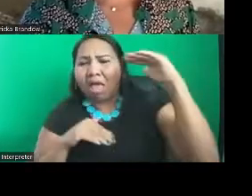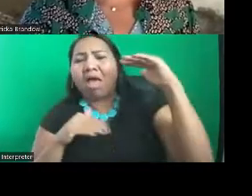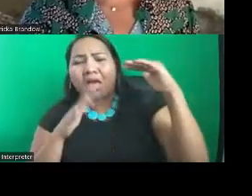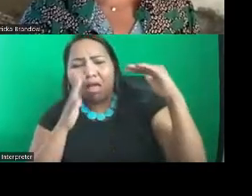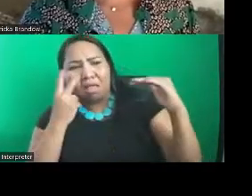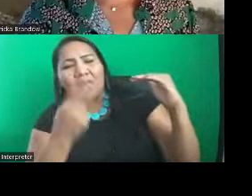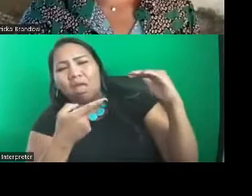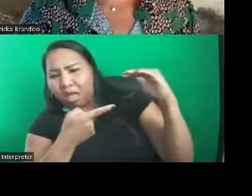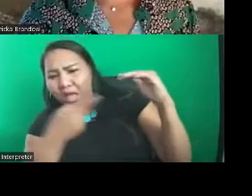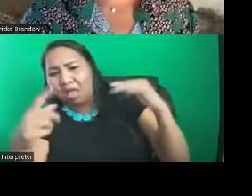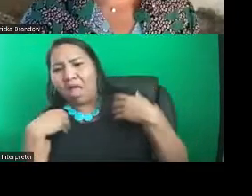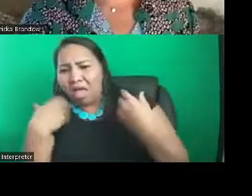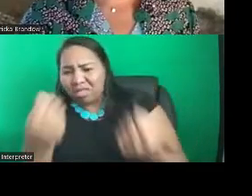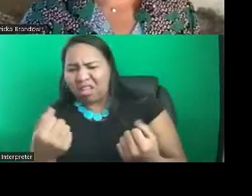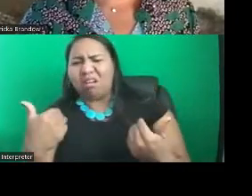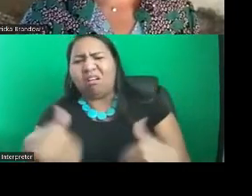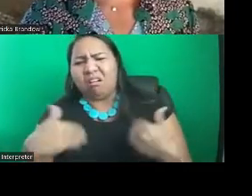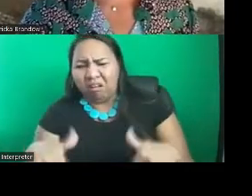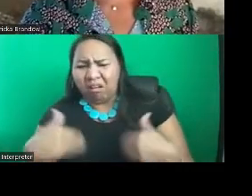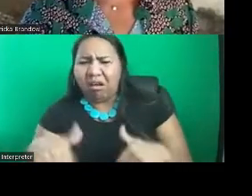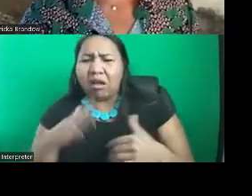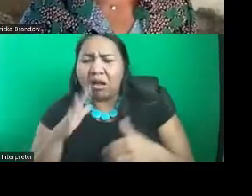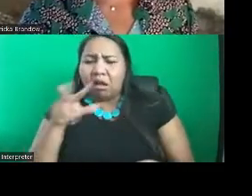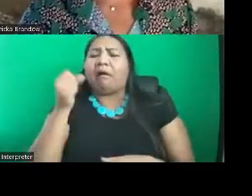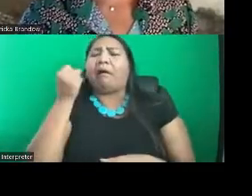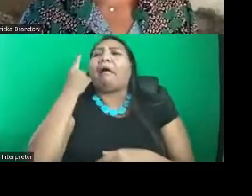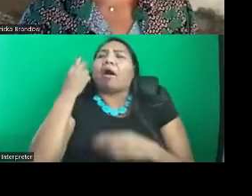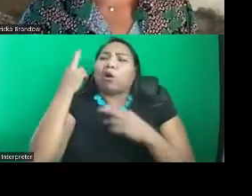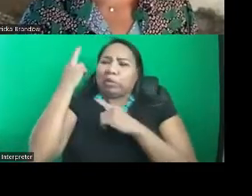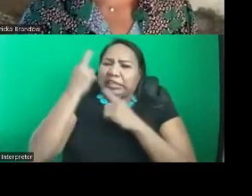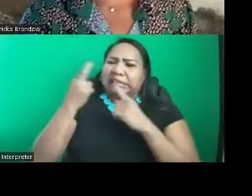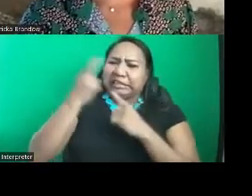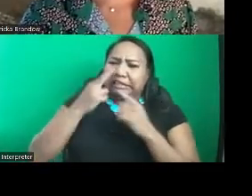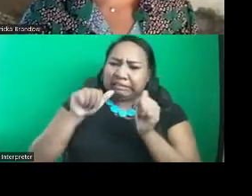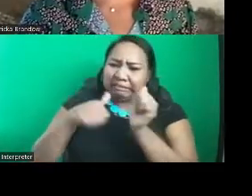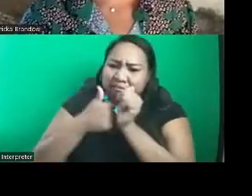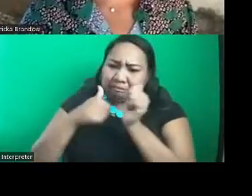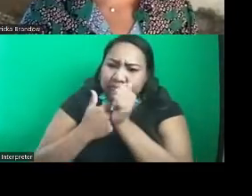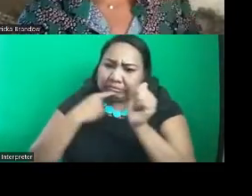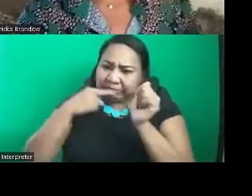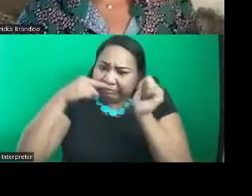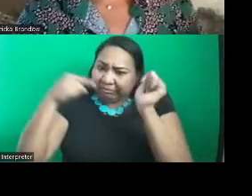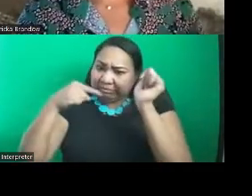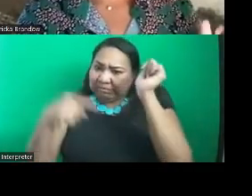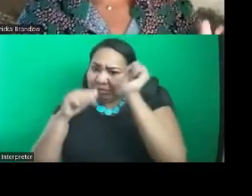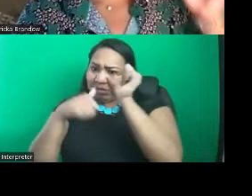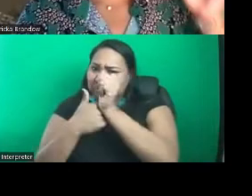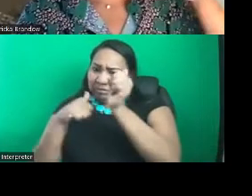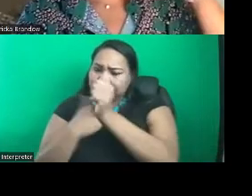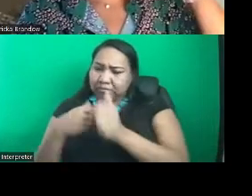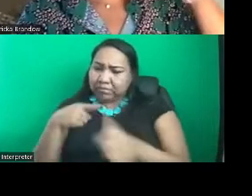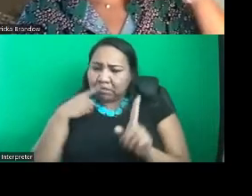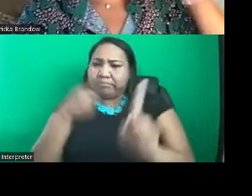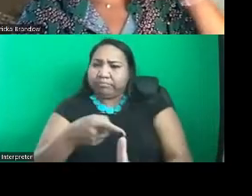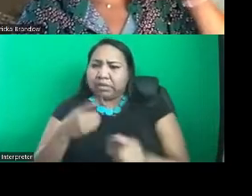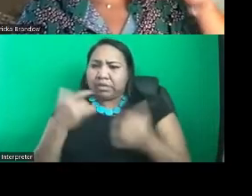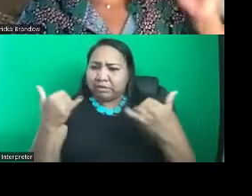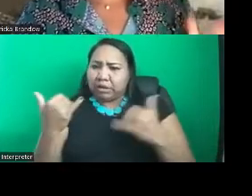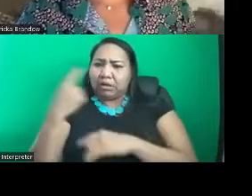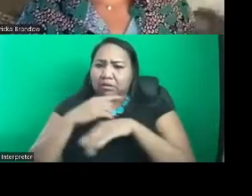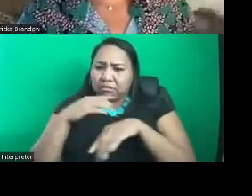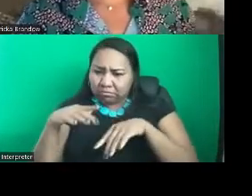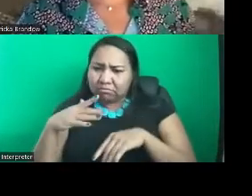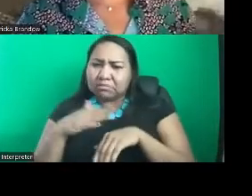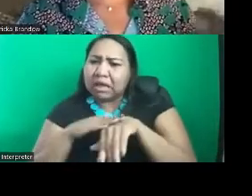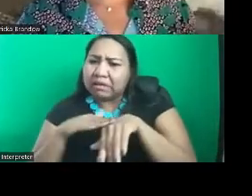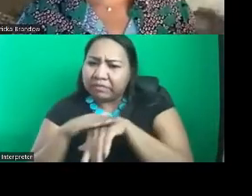for everything that we live today with our current Indigenous people. But we have a lot of hope.